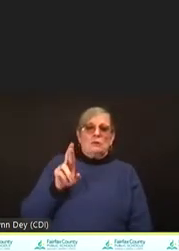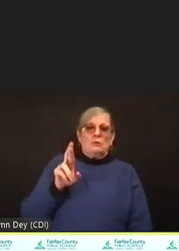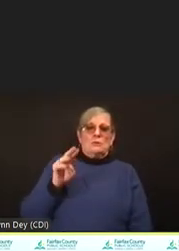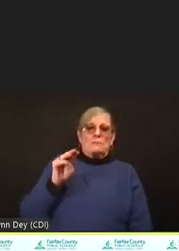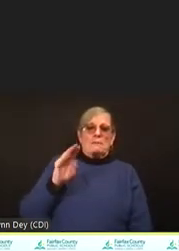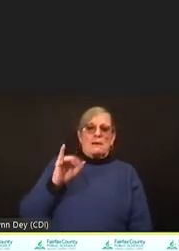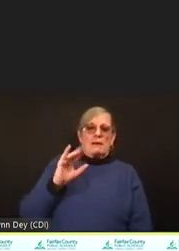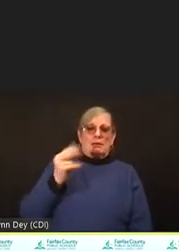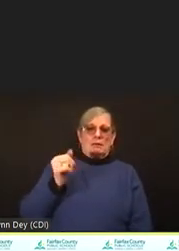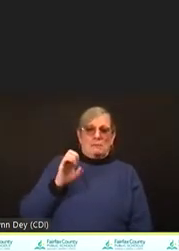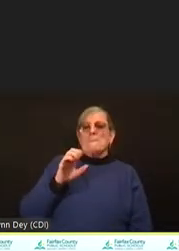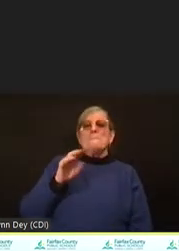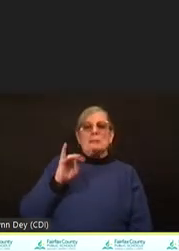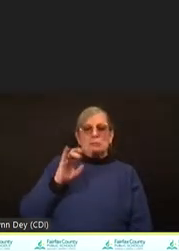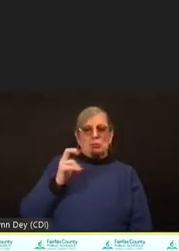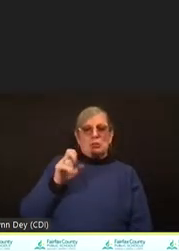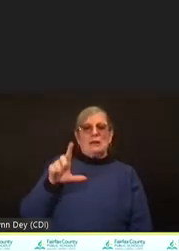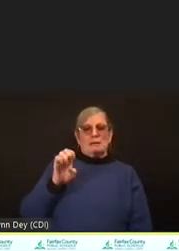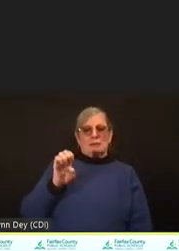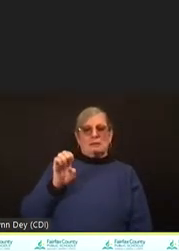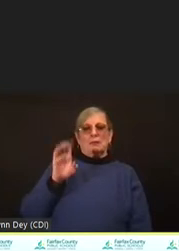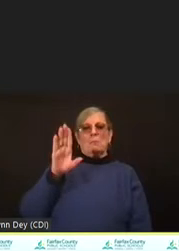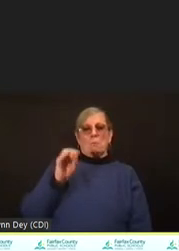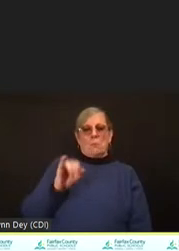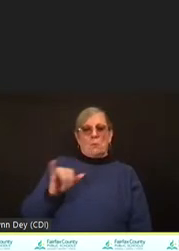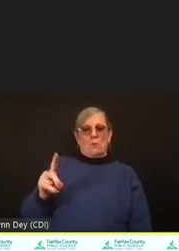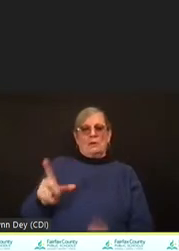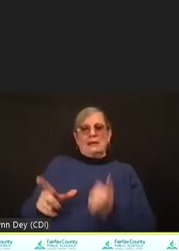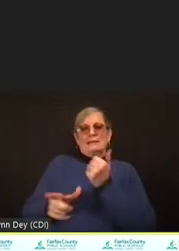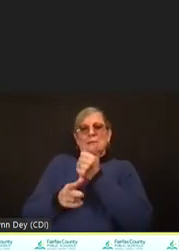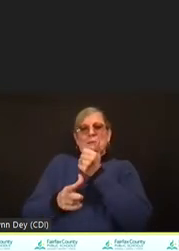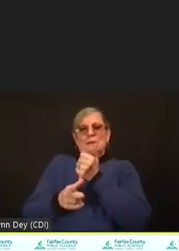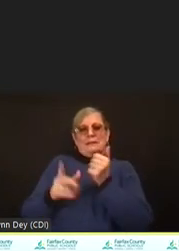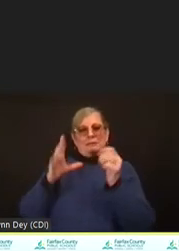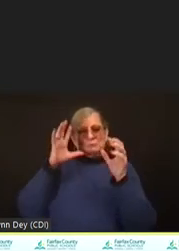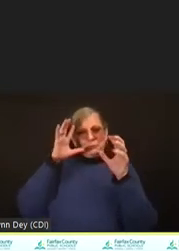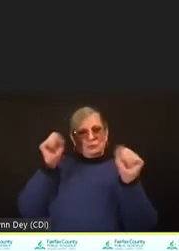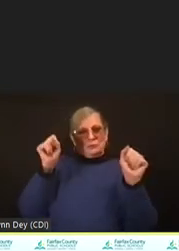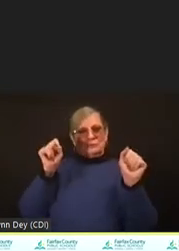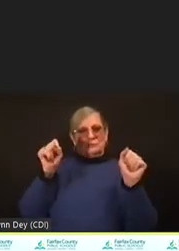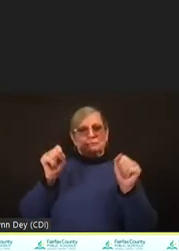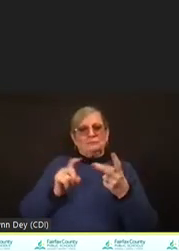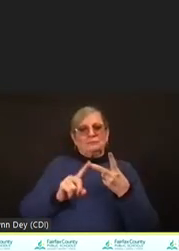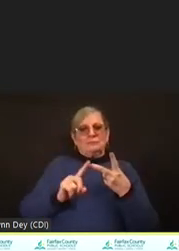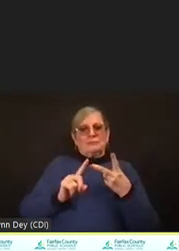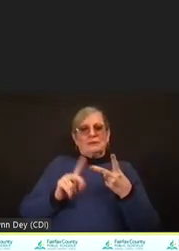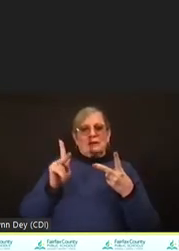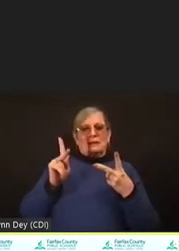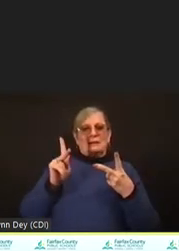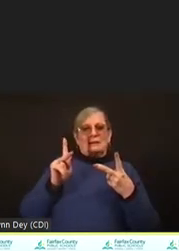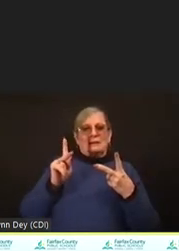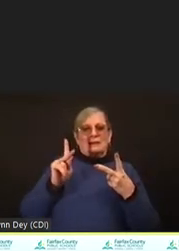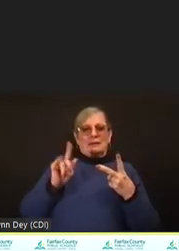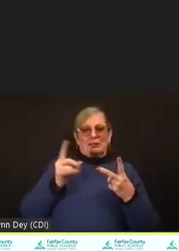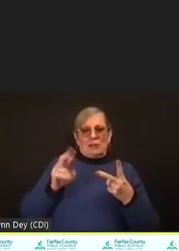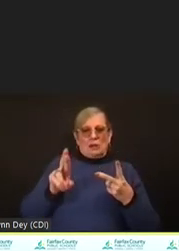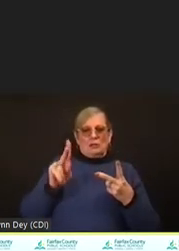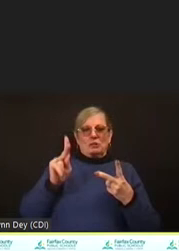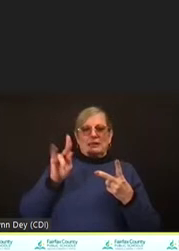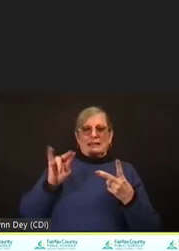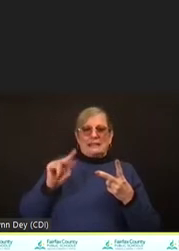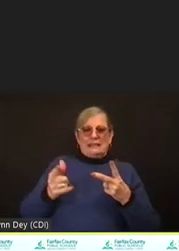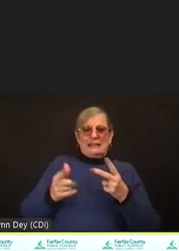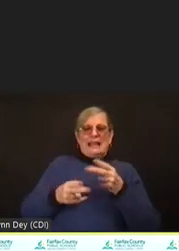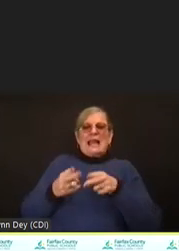Special Services, with us today. Dr. Nardis King, our Interim Chief Equity Officer here in Fairfax County Public